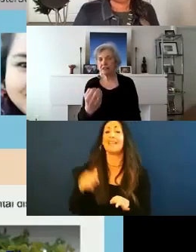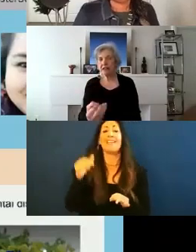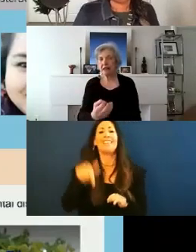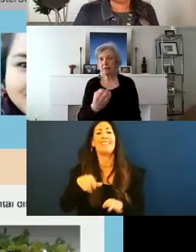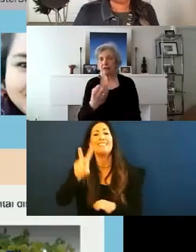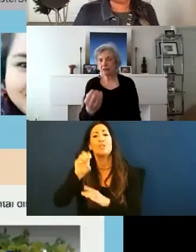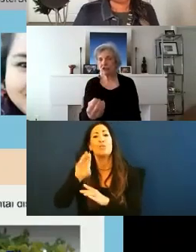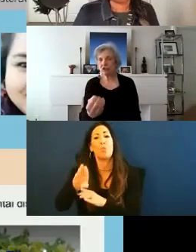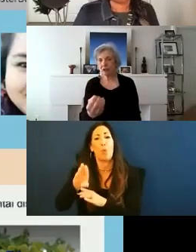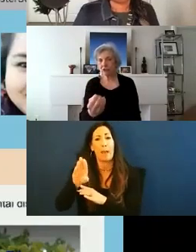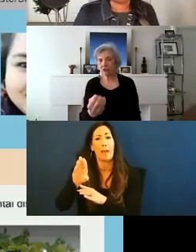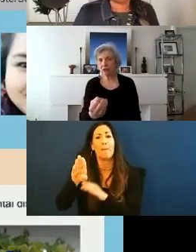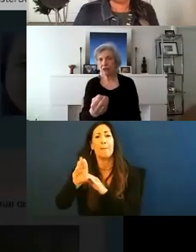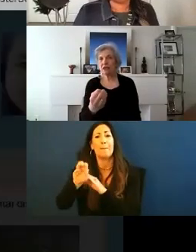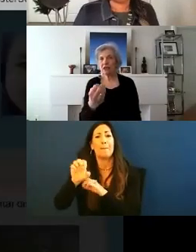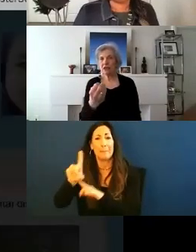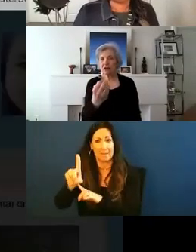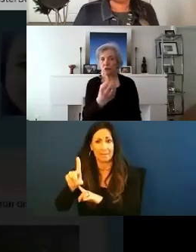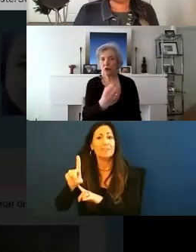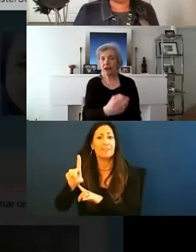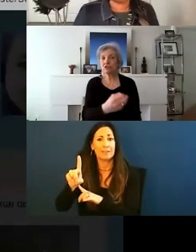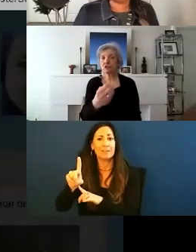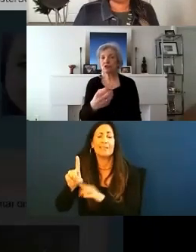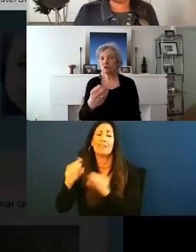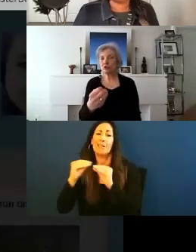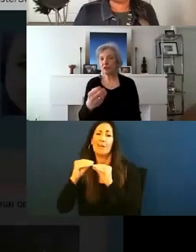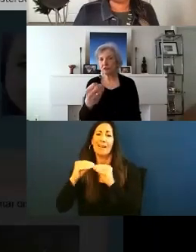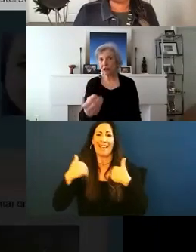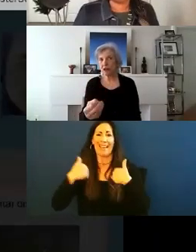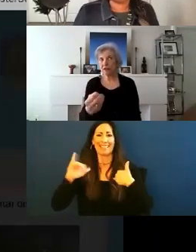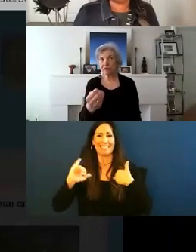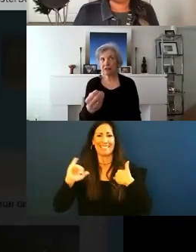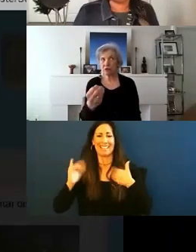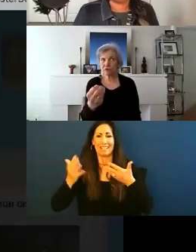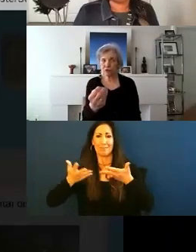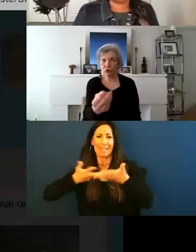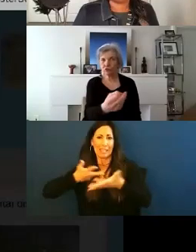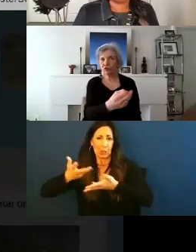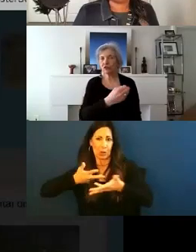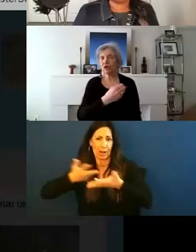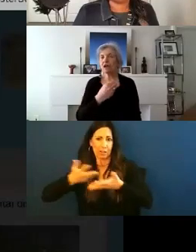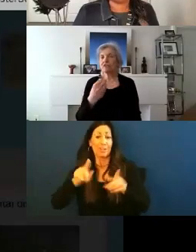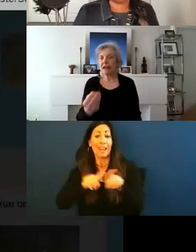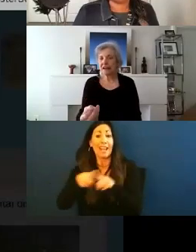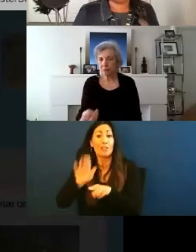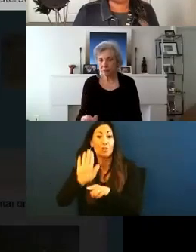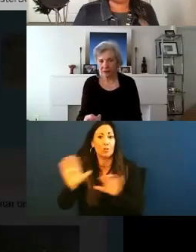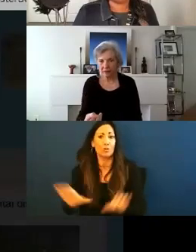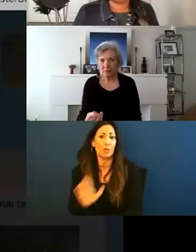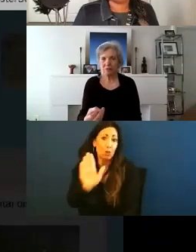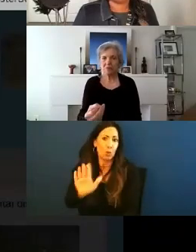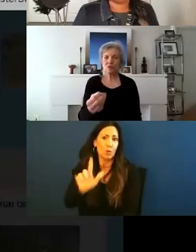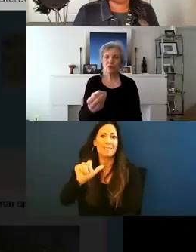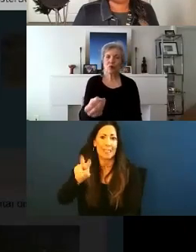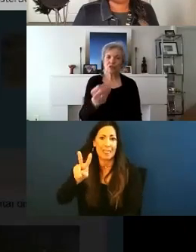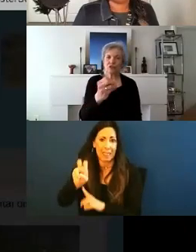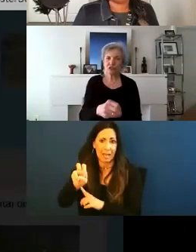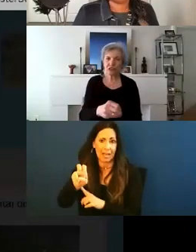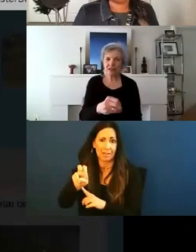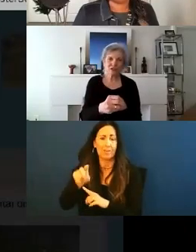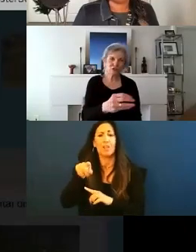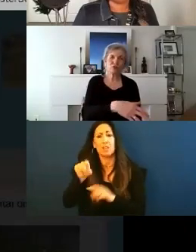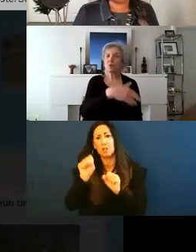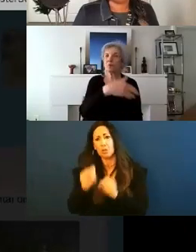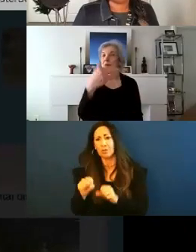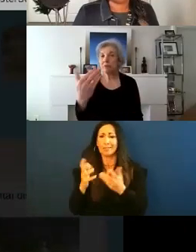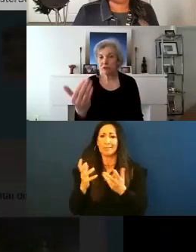that dynamic interaction as you're doing it live. Now, of course, you'll kind of calibrate what you're